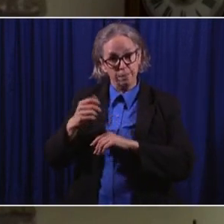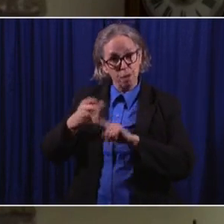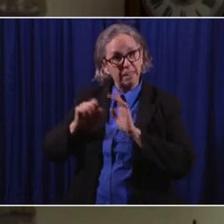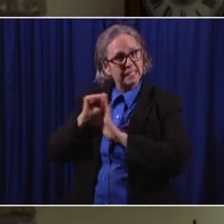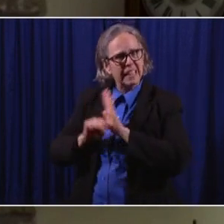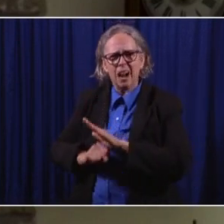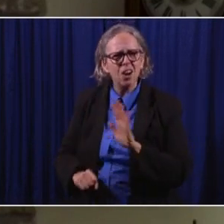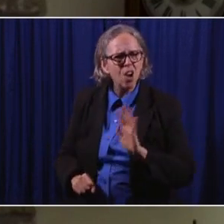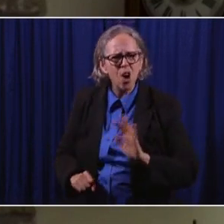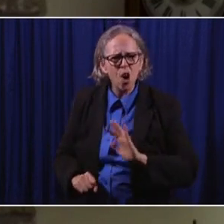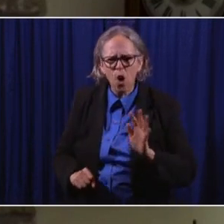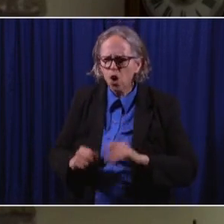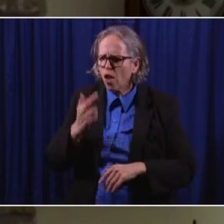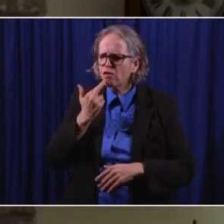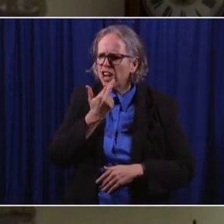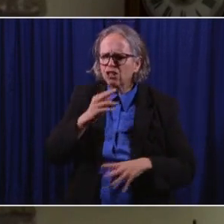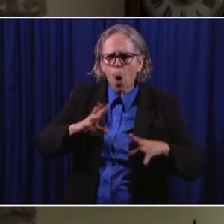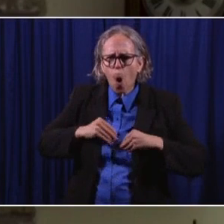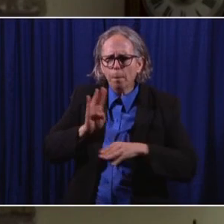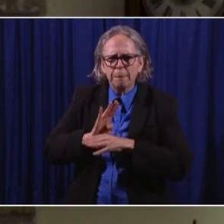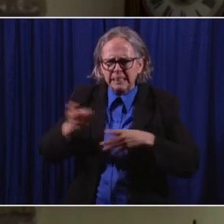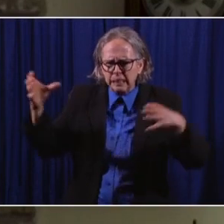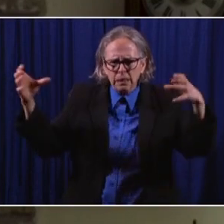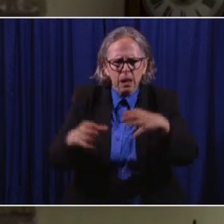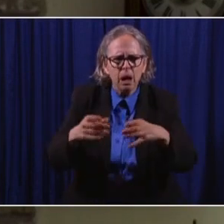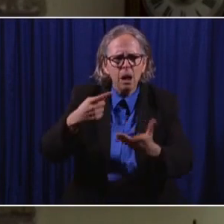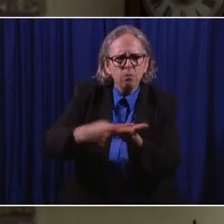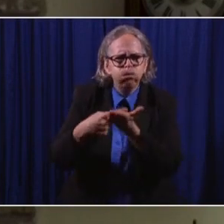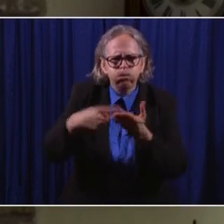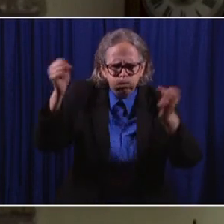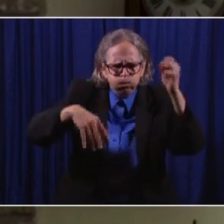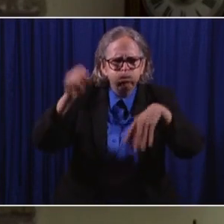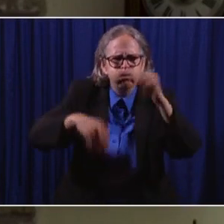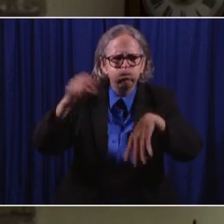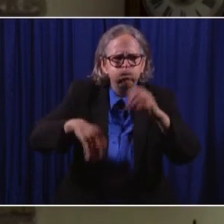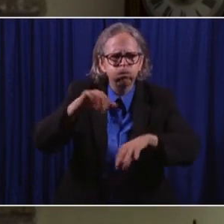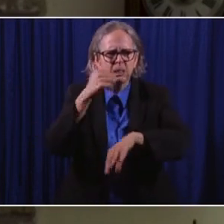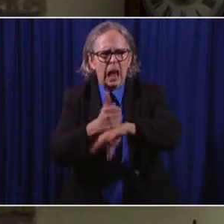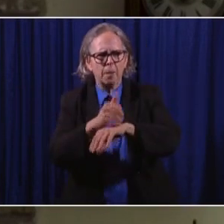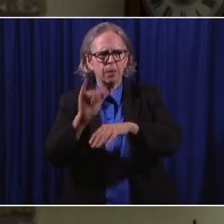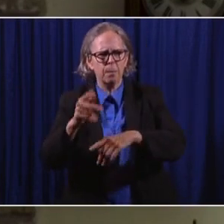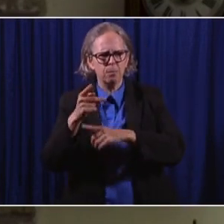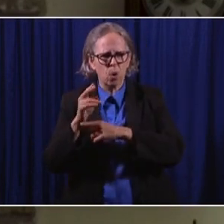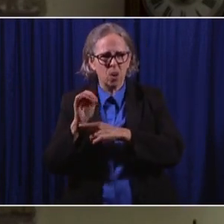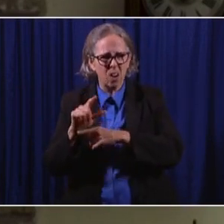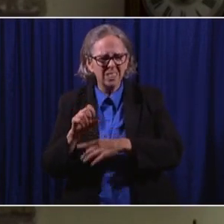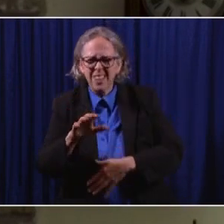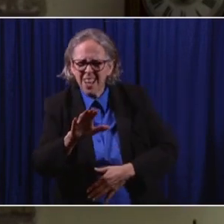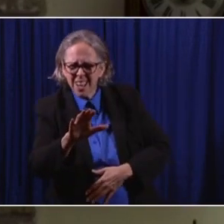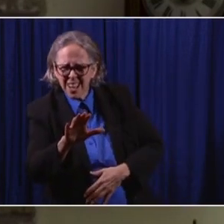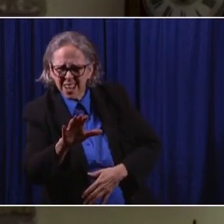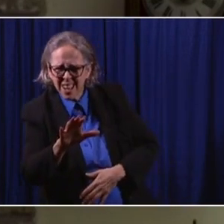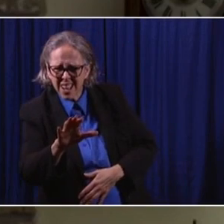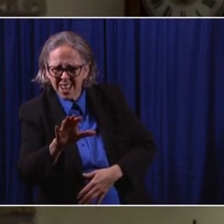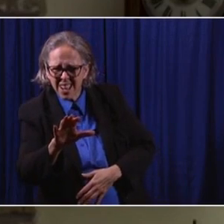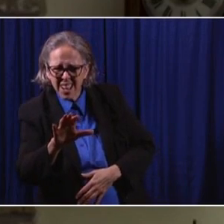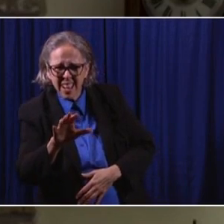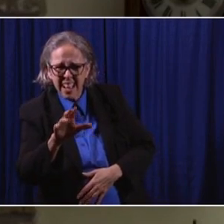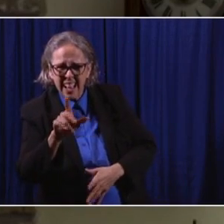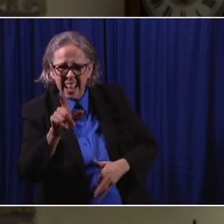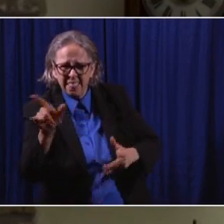And one of the things that they said to me is we do not want a limit. We don't want a limit to how many